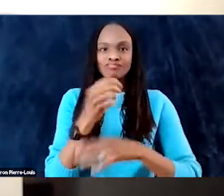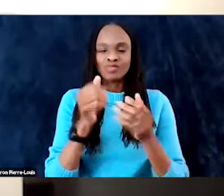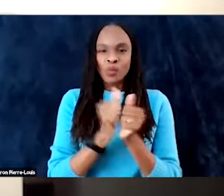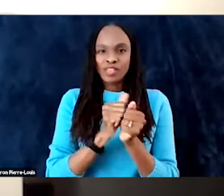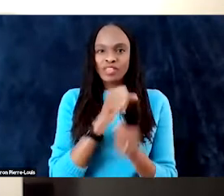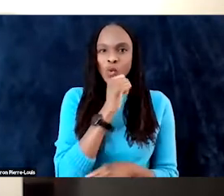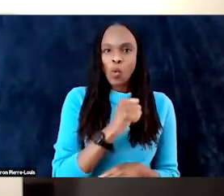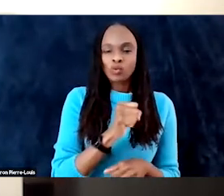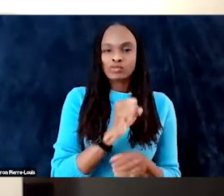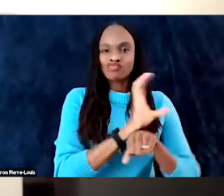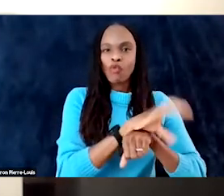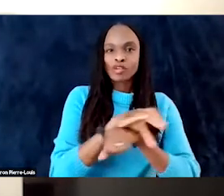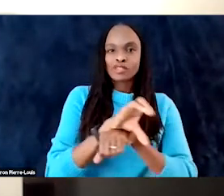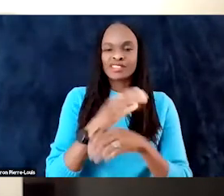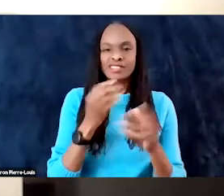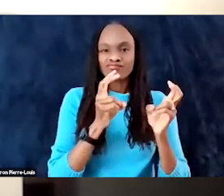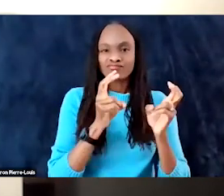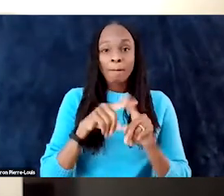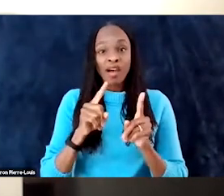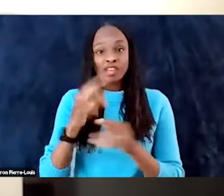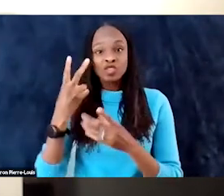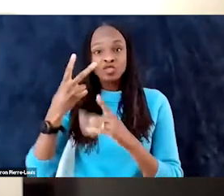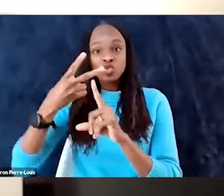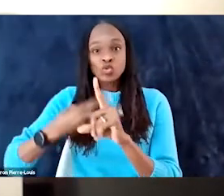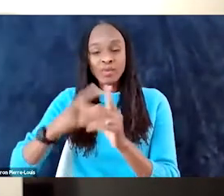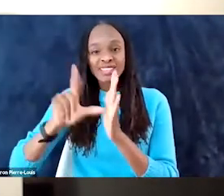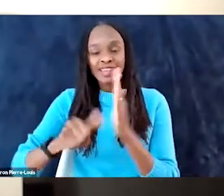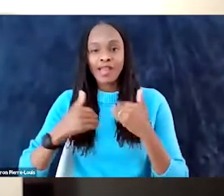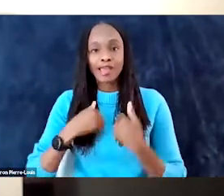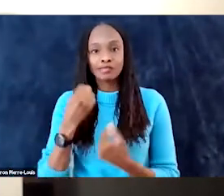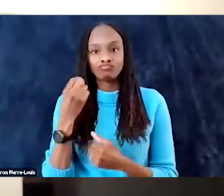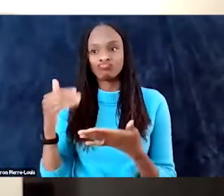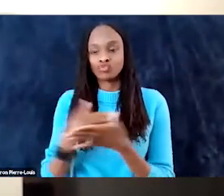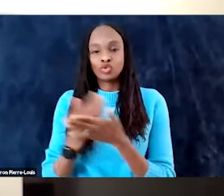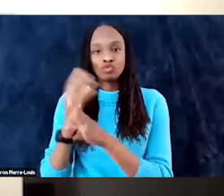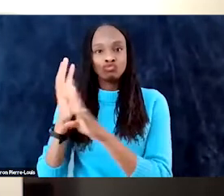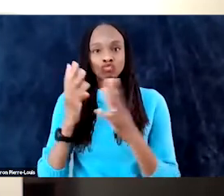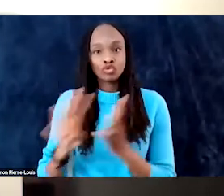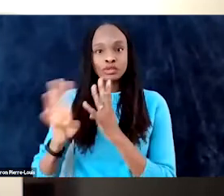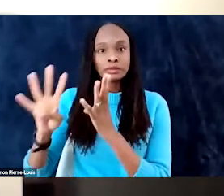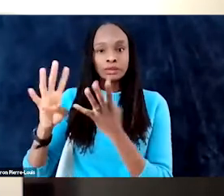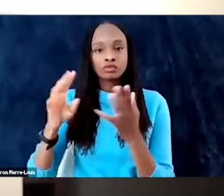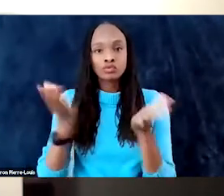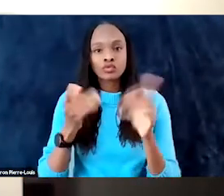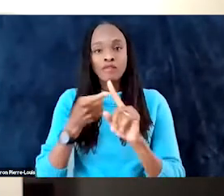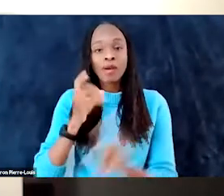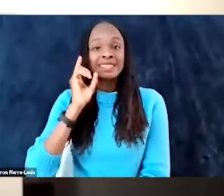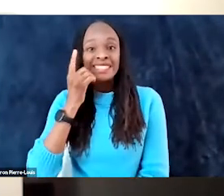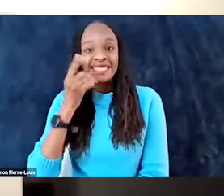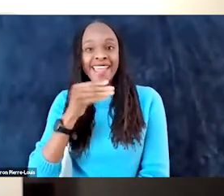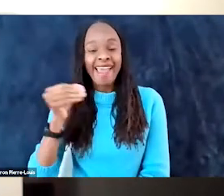on the horizon, 2 months later, were these new streaming services from Disney and